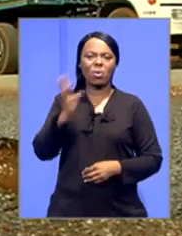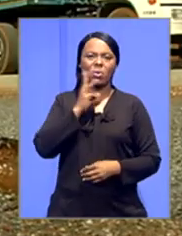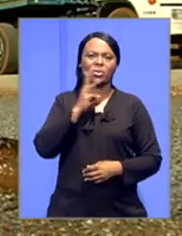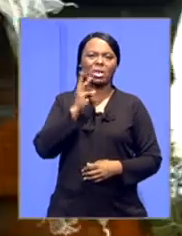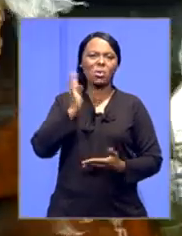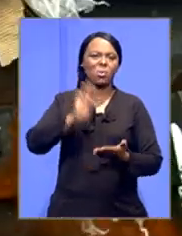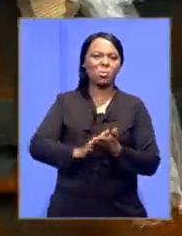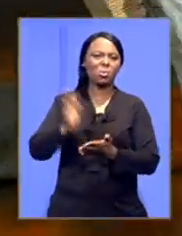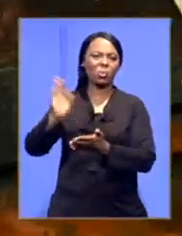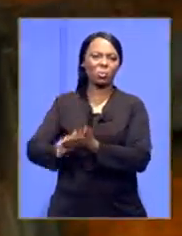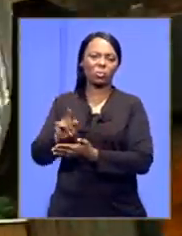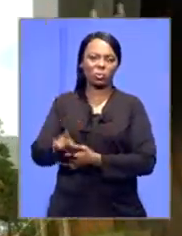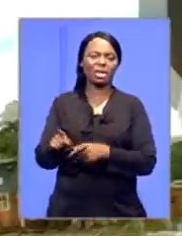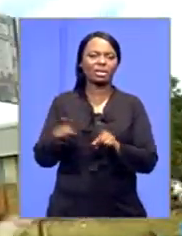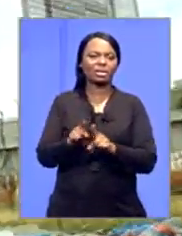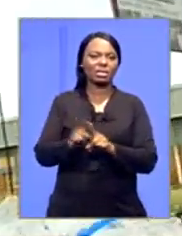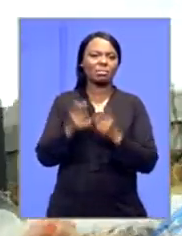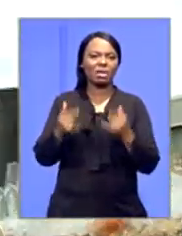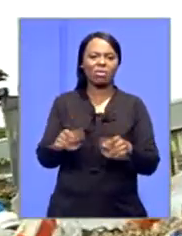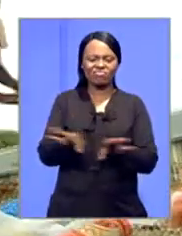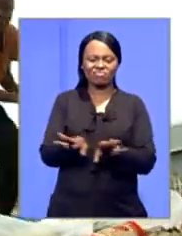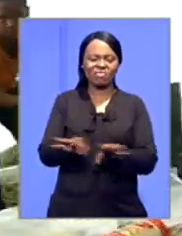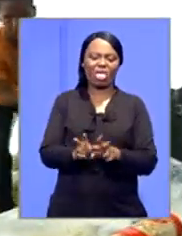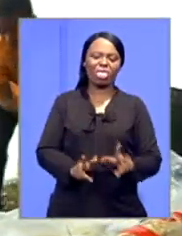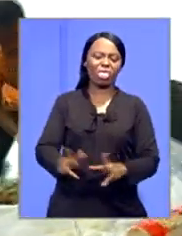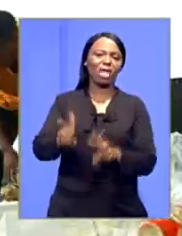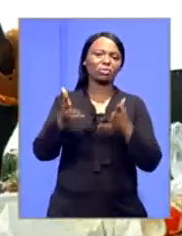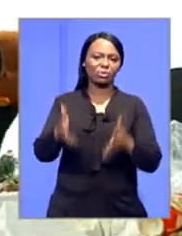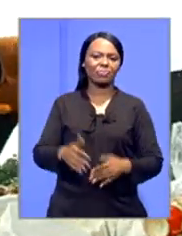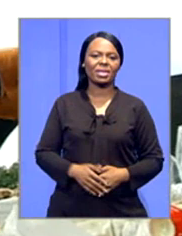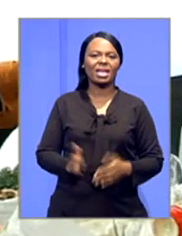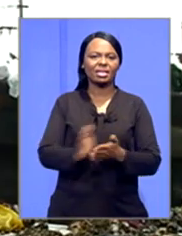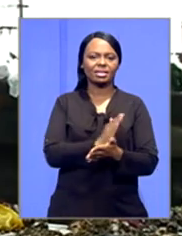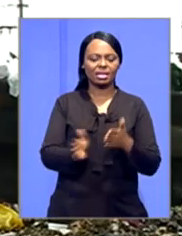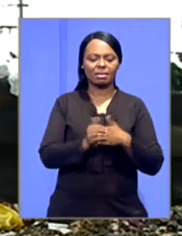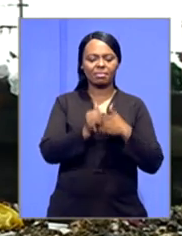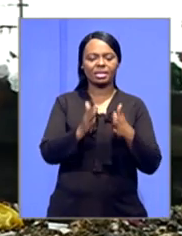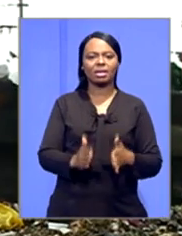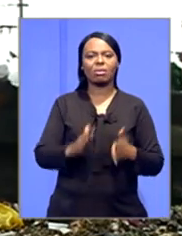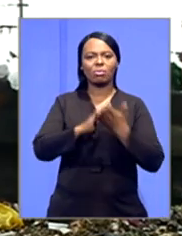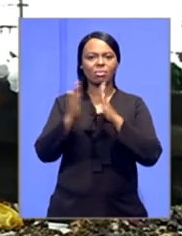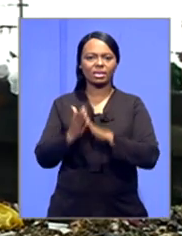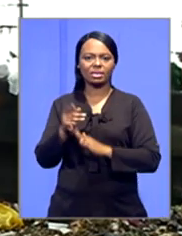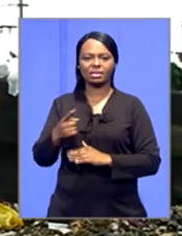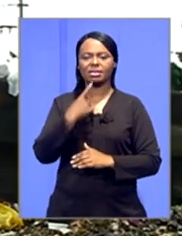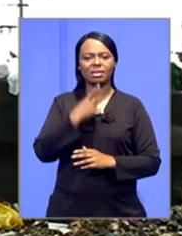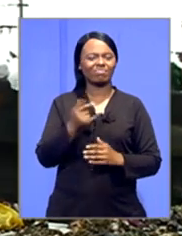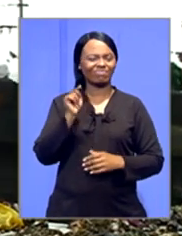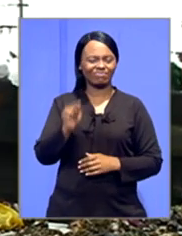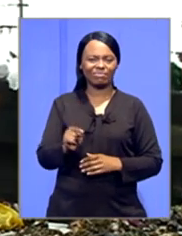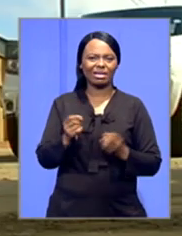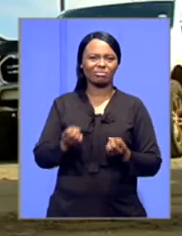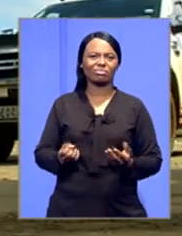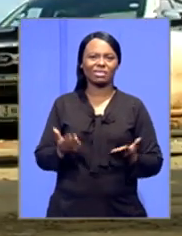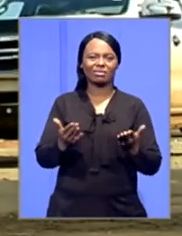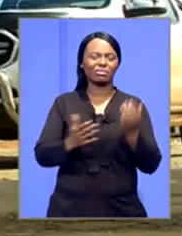a le mmalwa gape le go se tseiwe ga matlakala. Dikemedi tsa mekgatlho e e dirisanang le baagi kwa lefelong ya re tlamelo ya ditirelo kwa